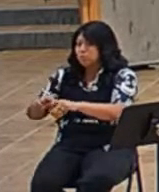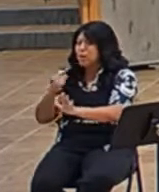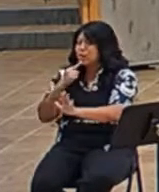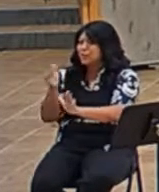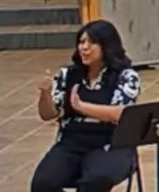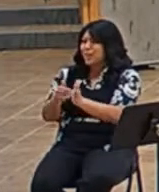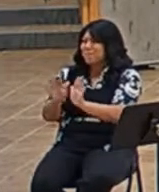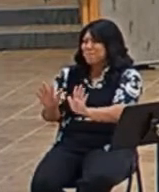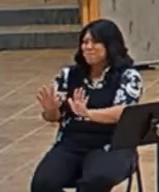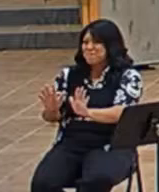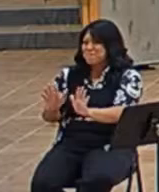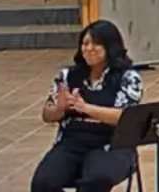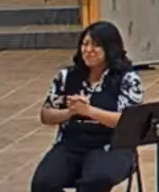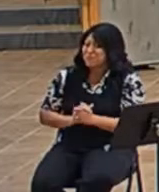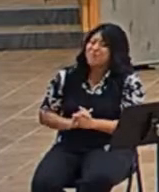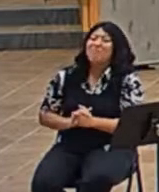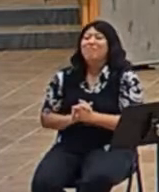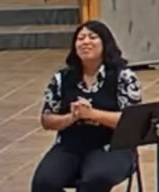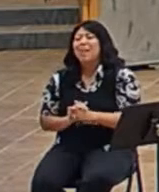time.